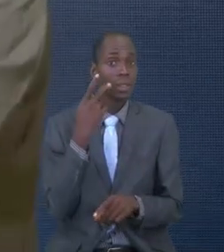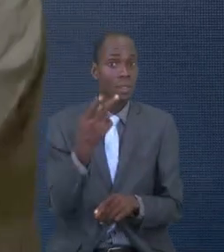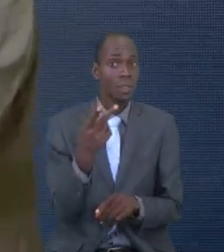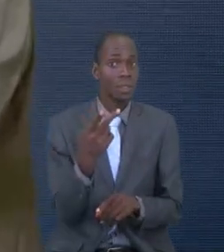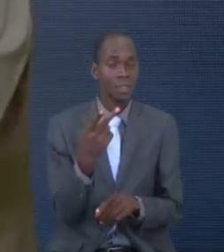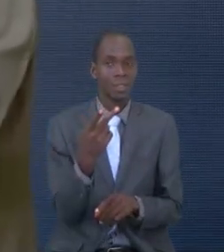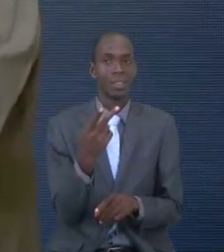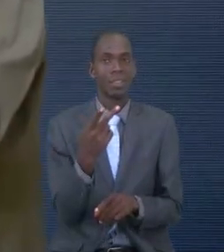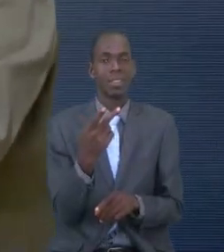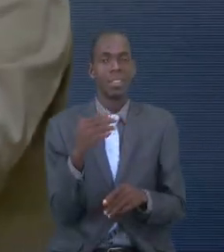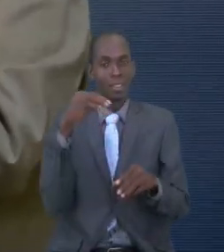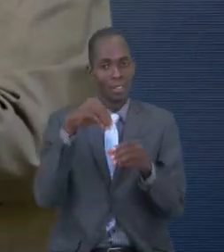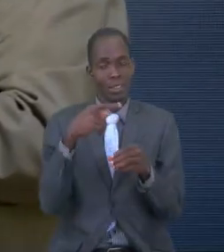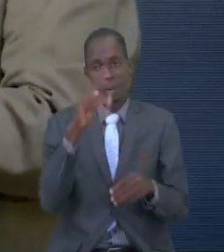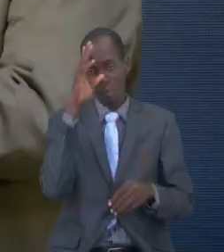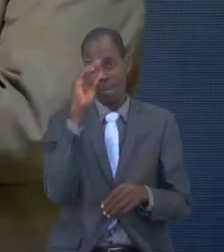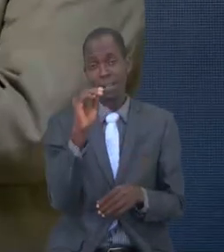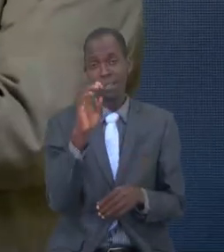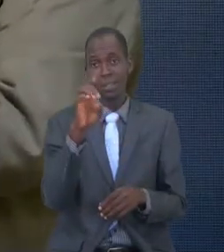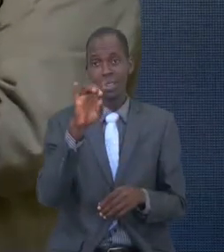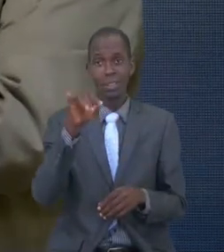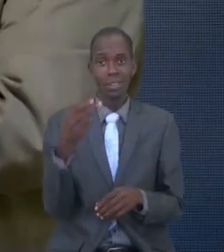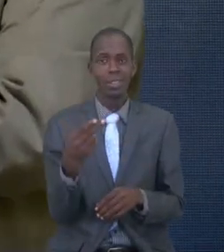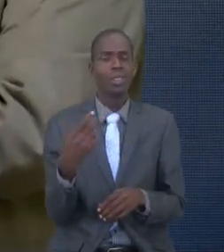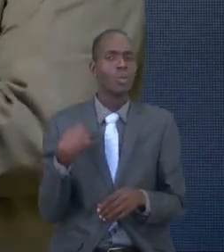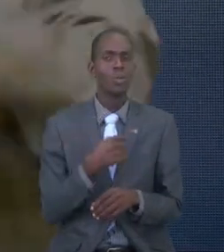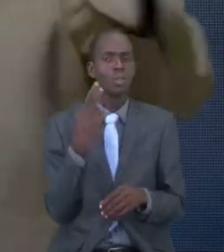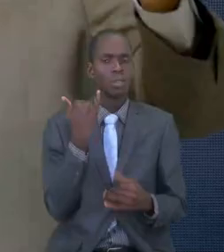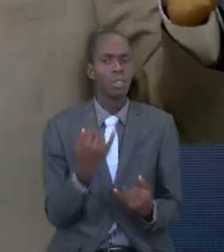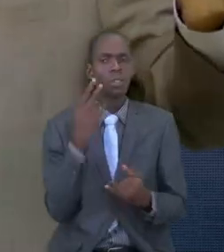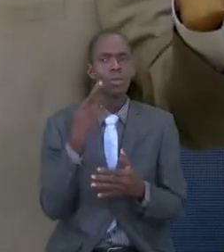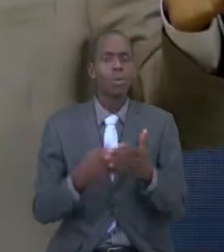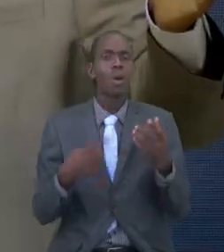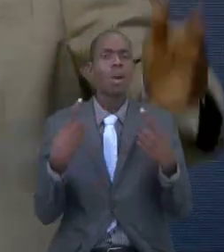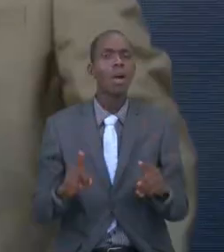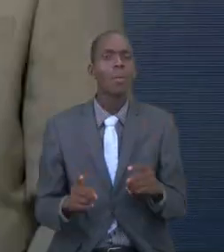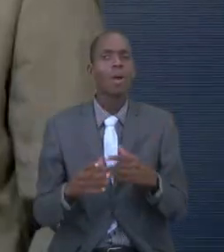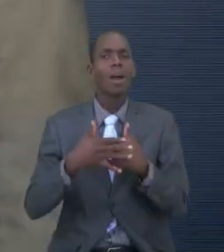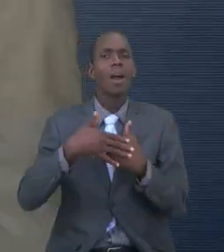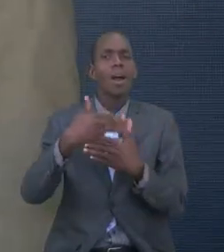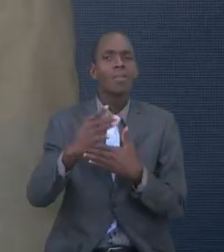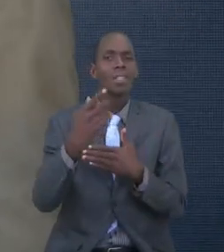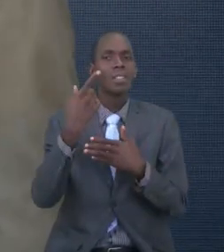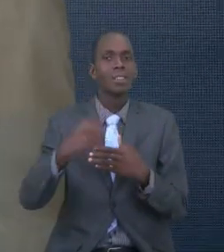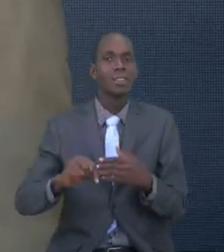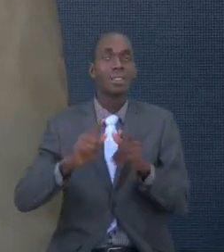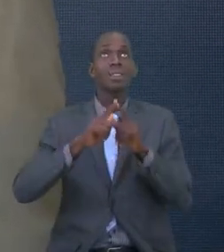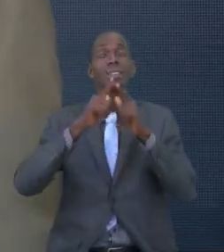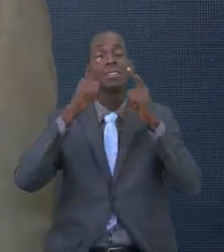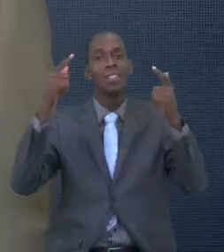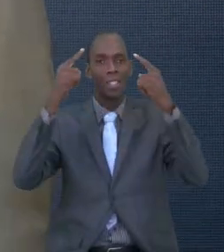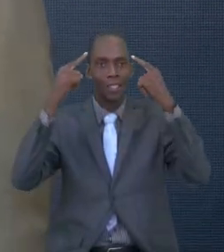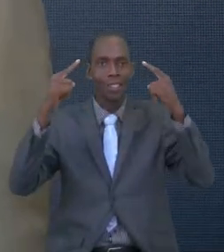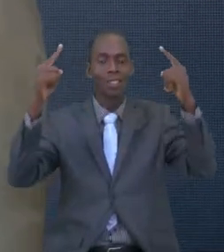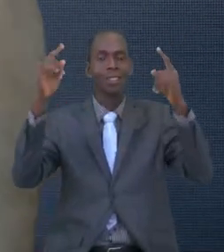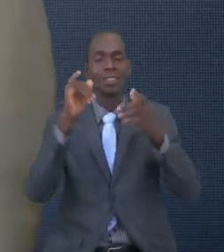at what now happens after the great success that